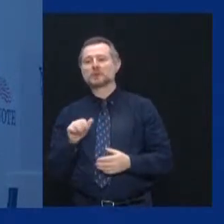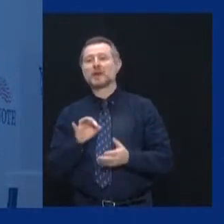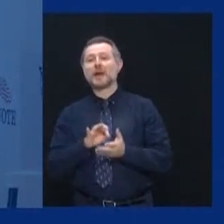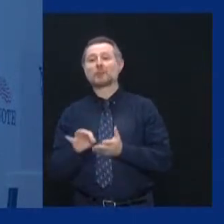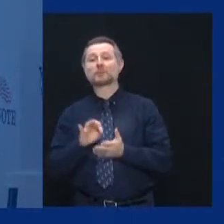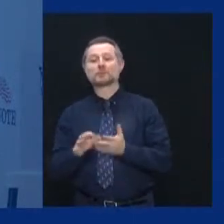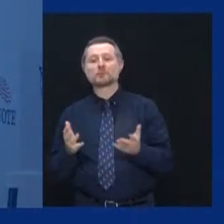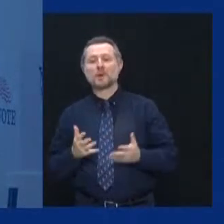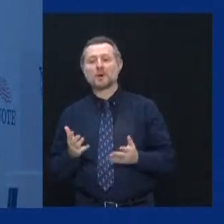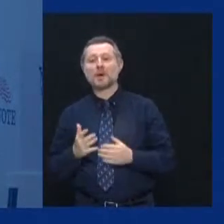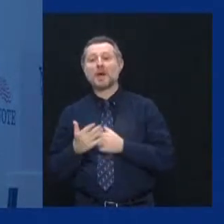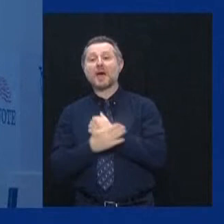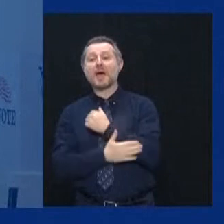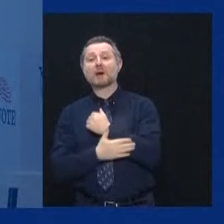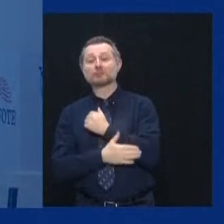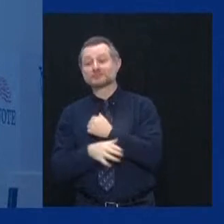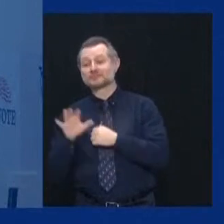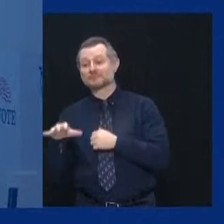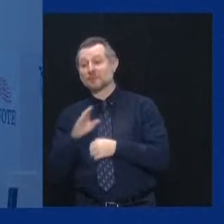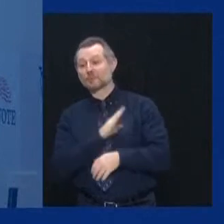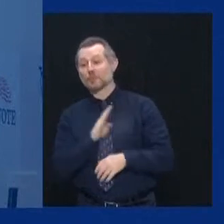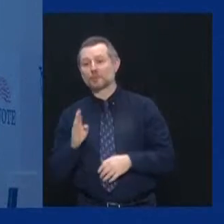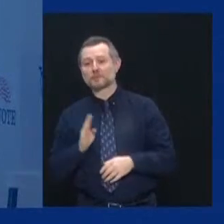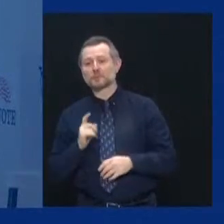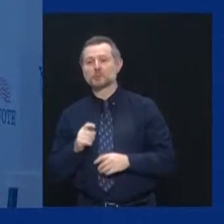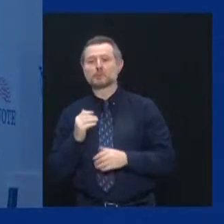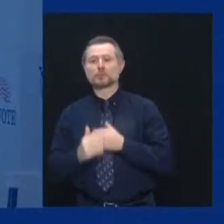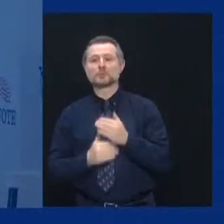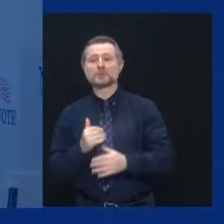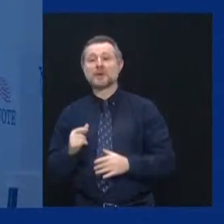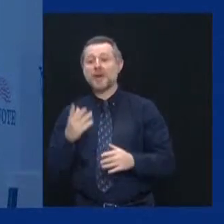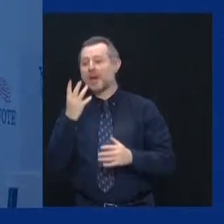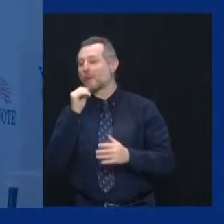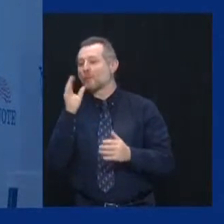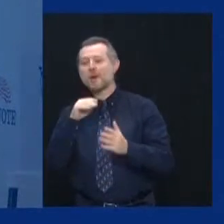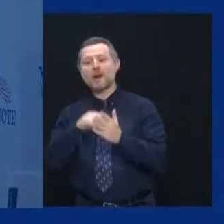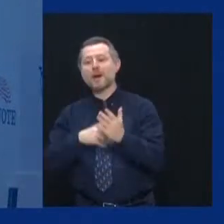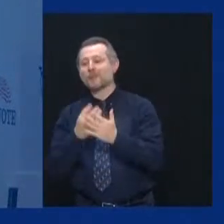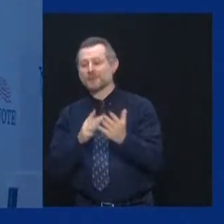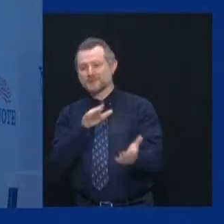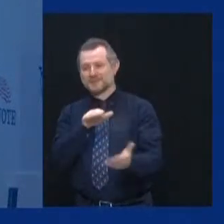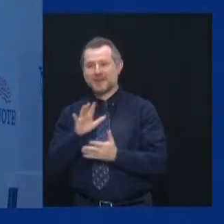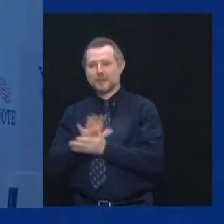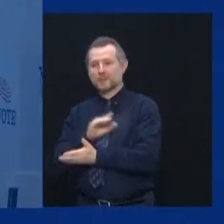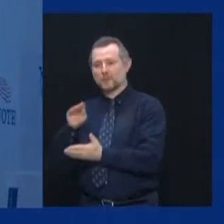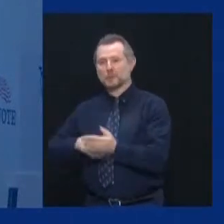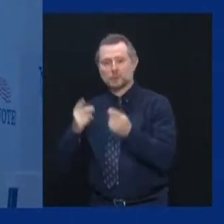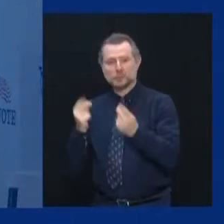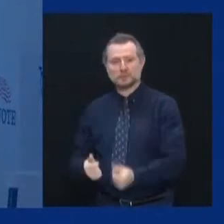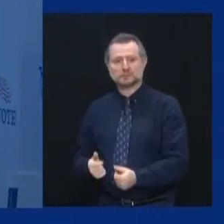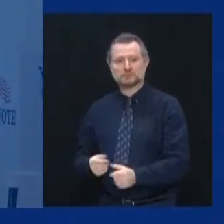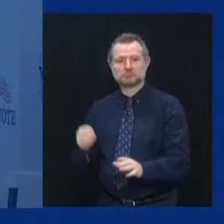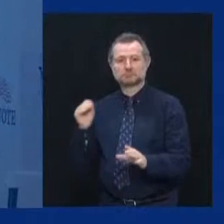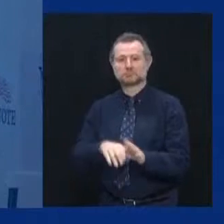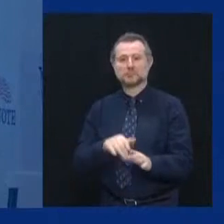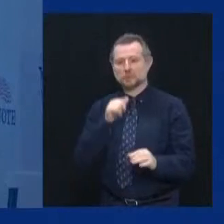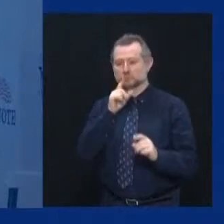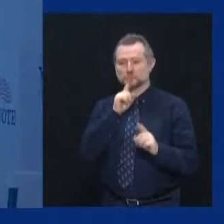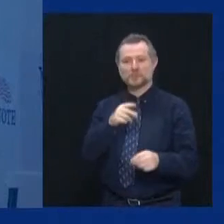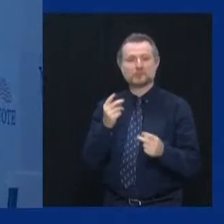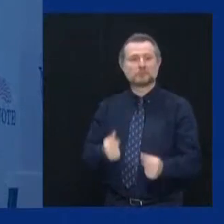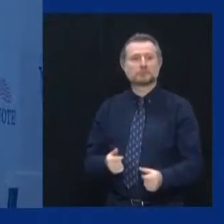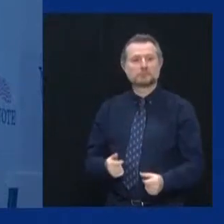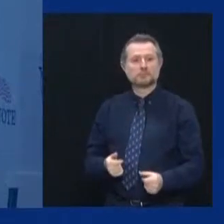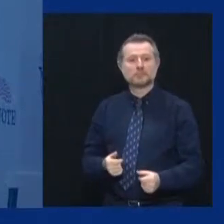requiring county boards to process absentee ballots as soon as they're received and begin counting and reporting them on Election